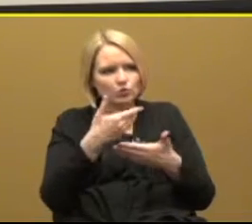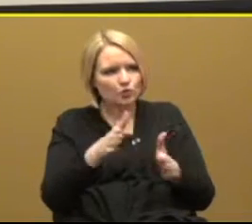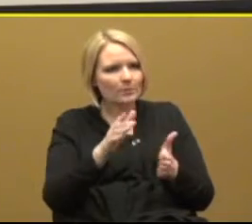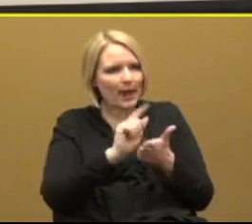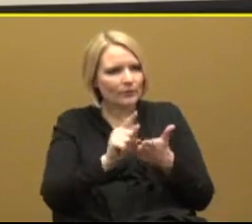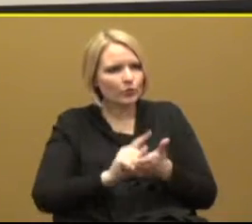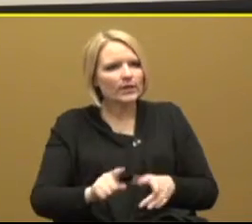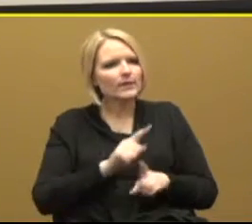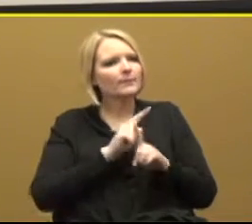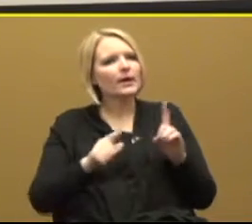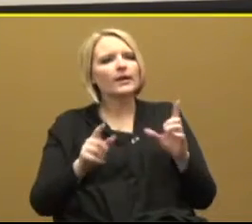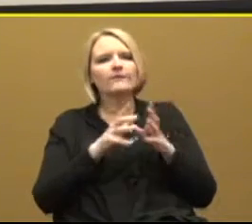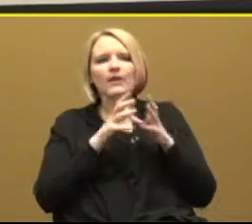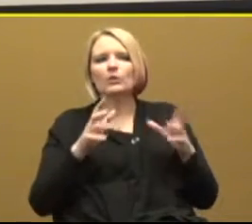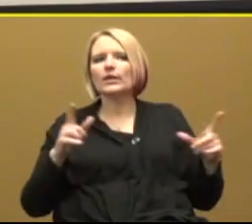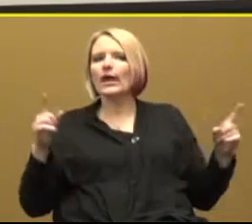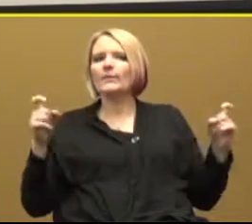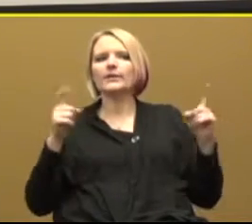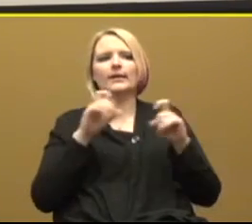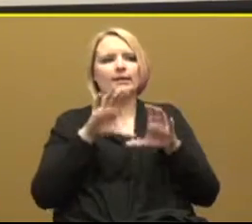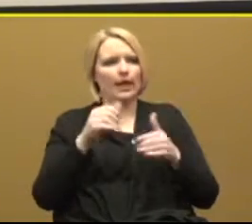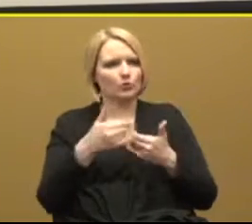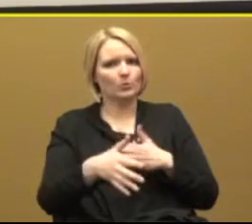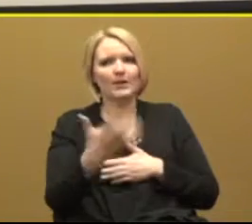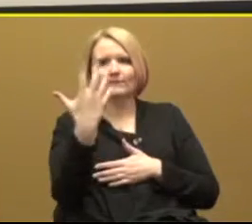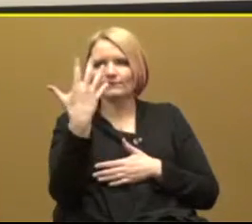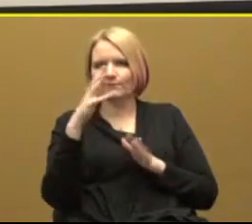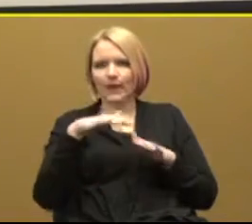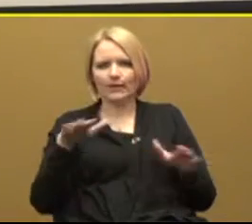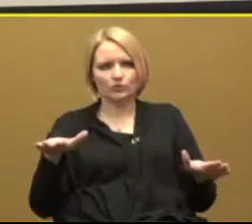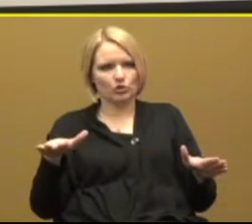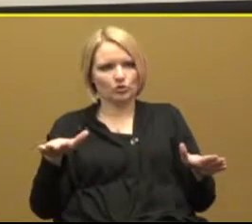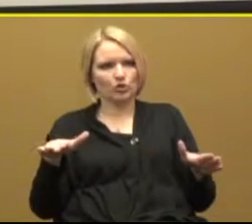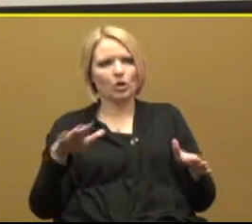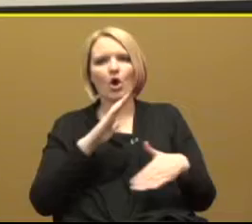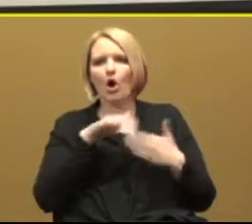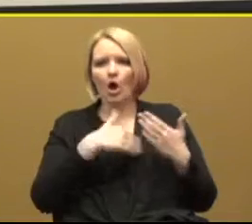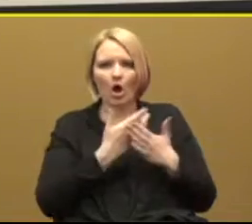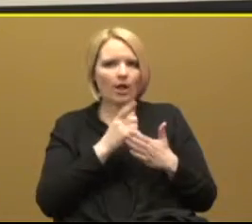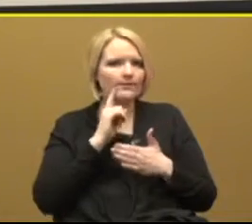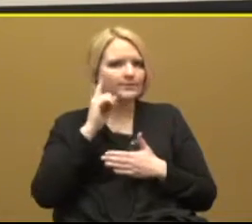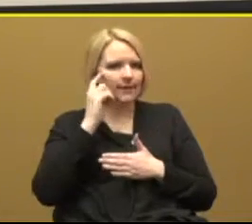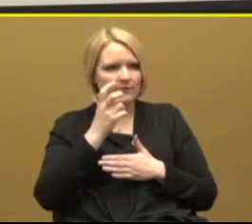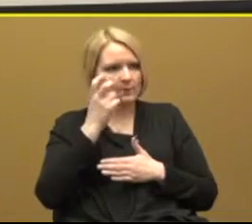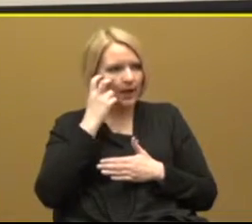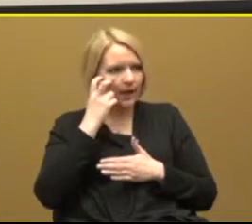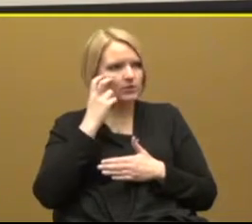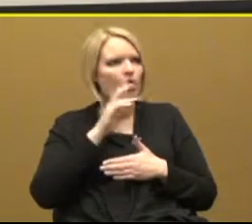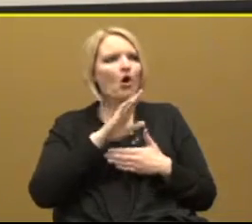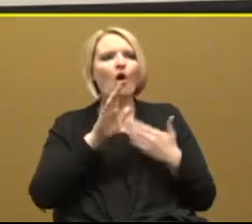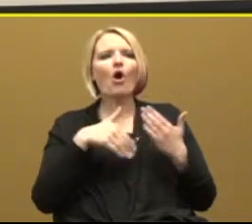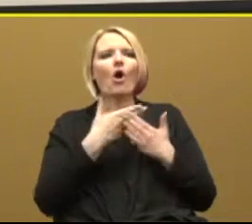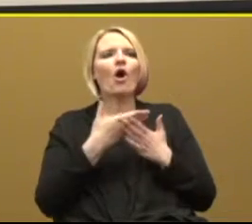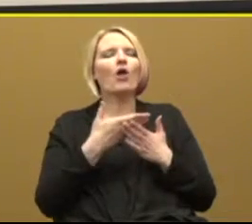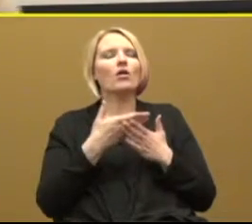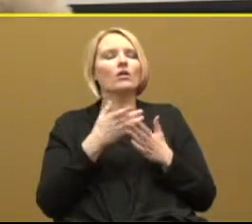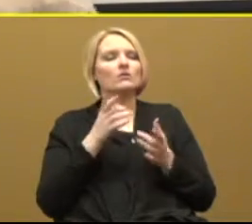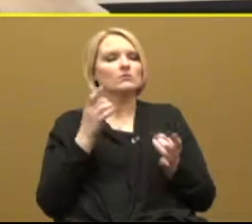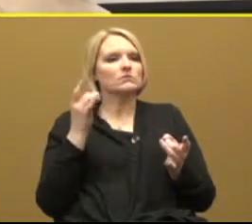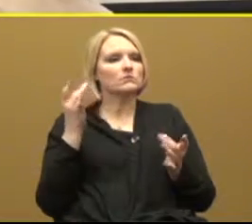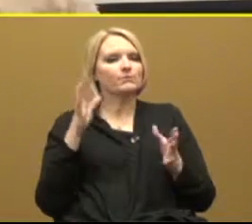but very, very complex. 5 kids, all deaf-blind, all very